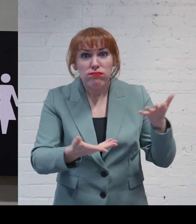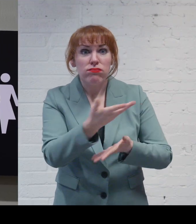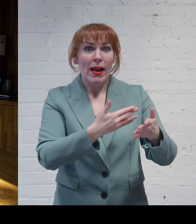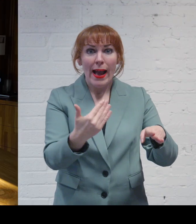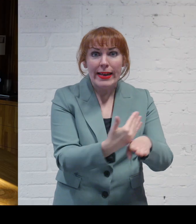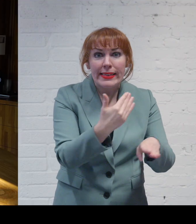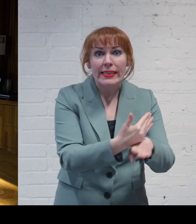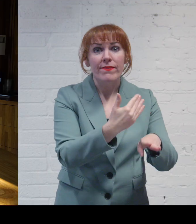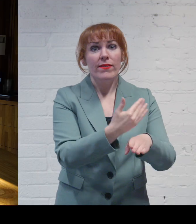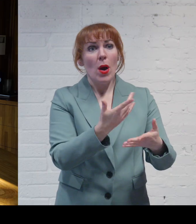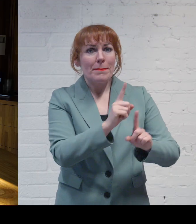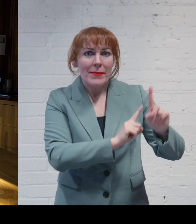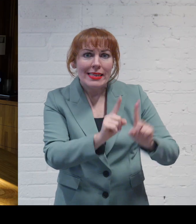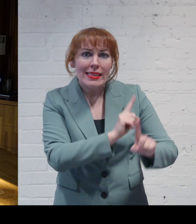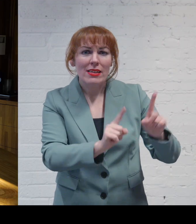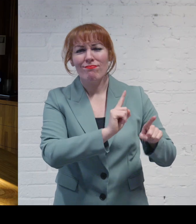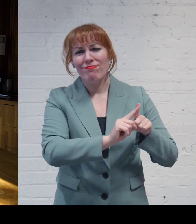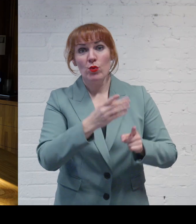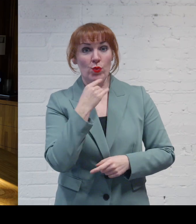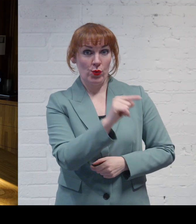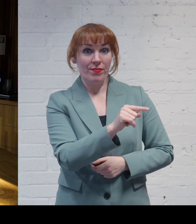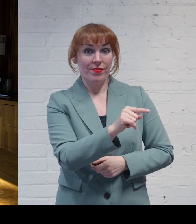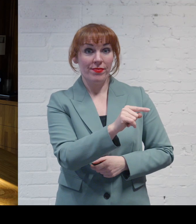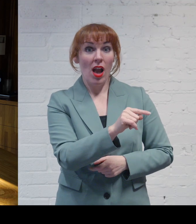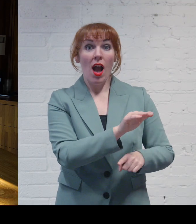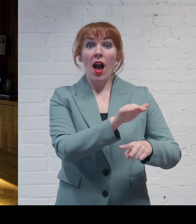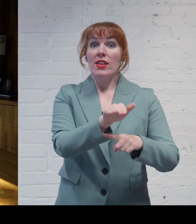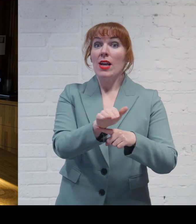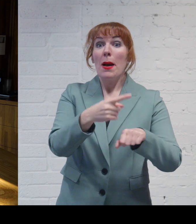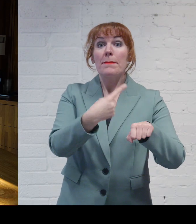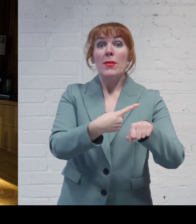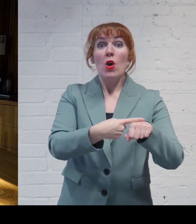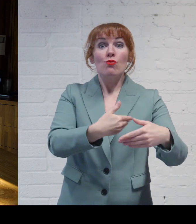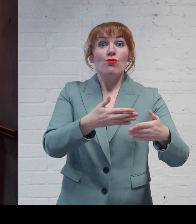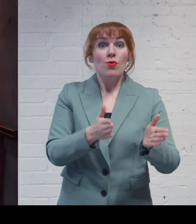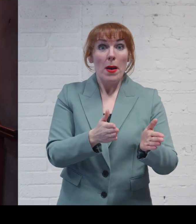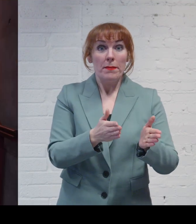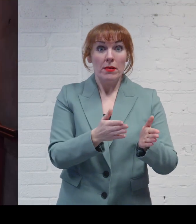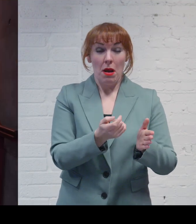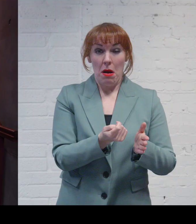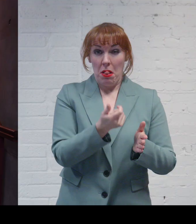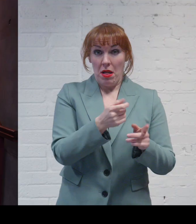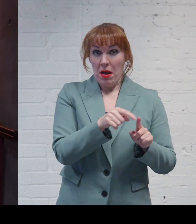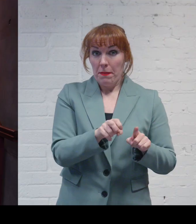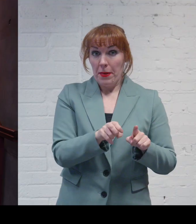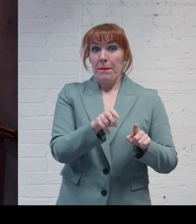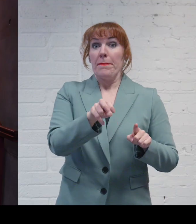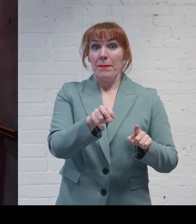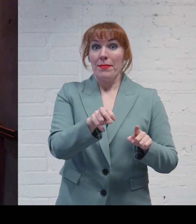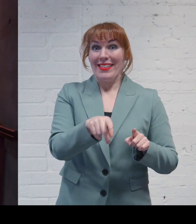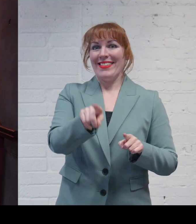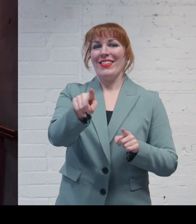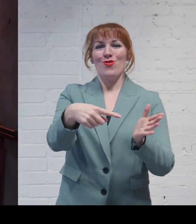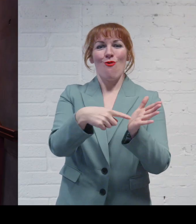Again, this is a multifunctional space, used for a diverse range of activities. Outside the boardroom is a short set of